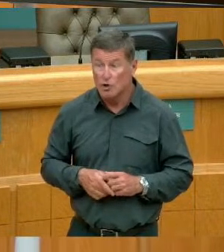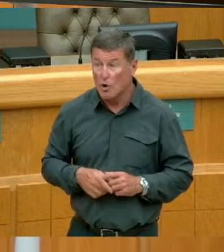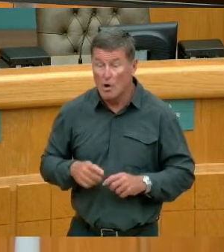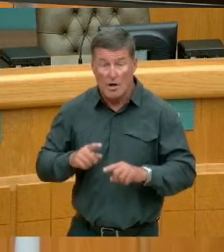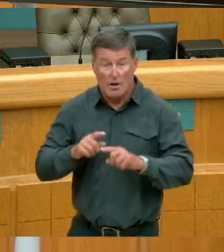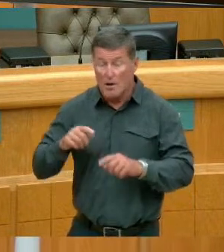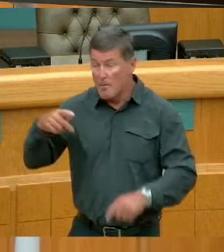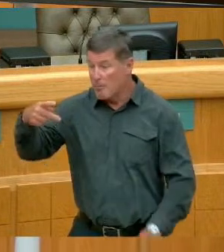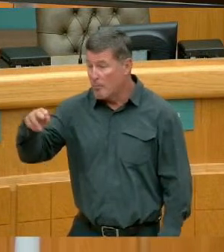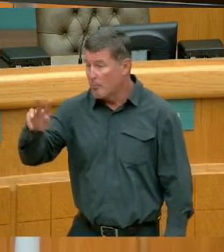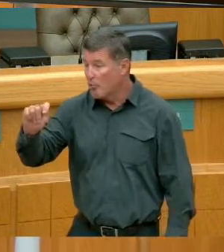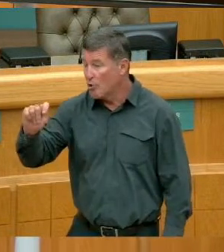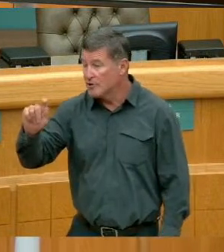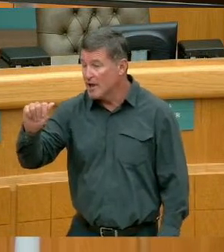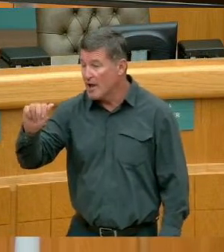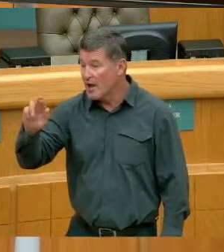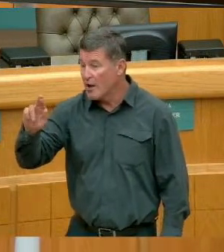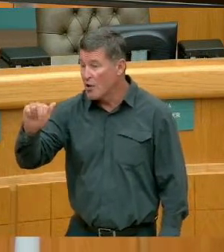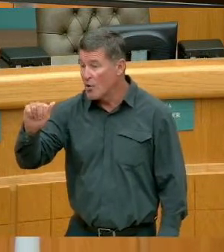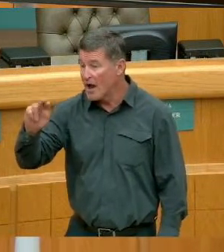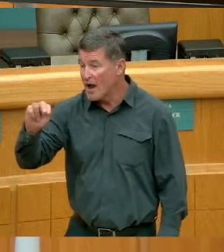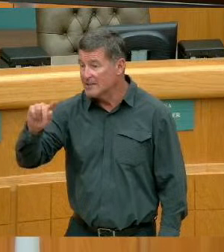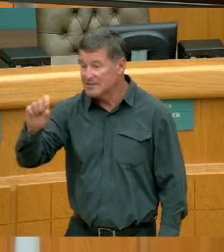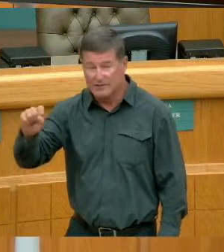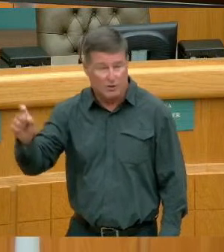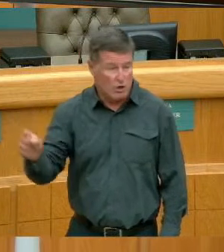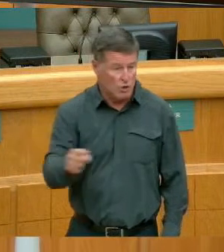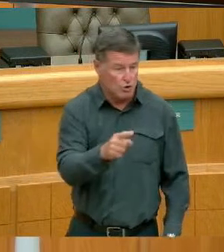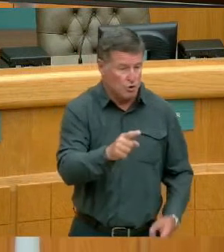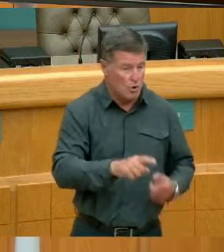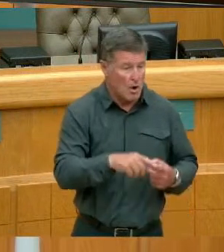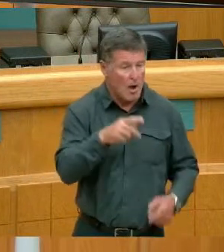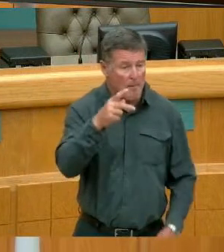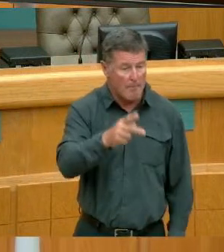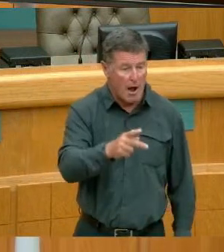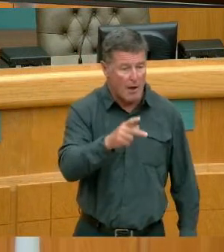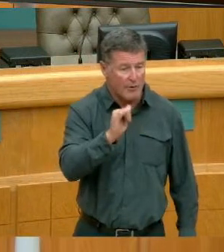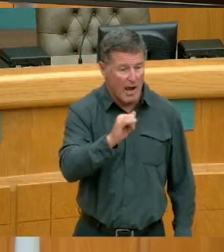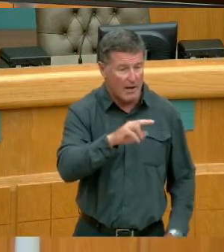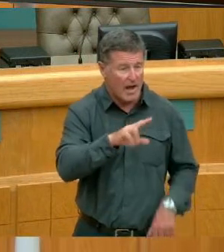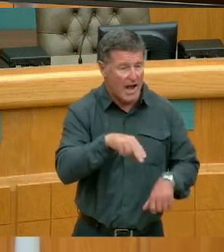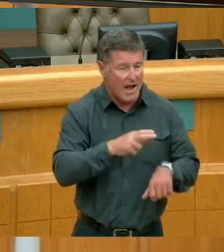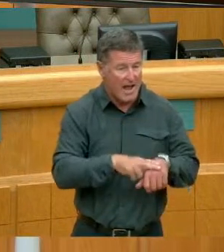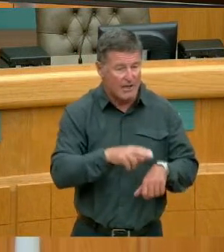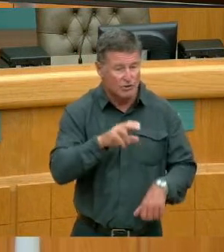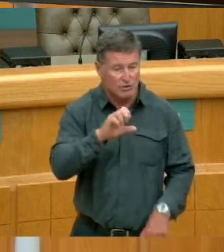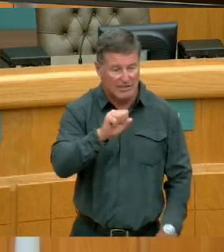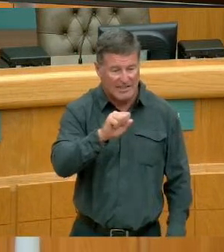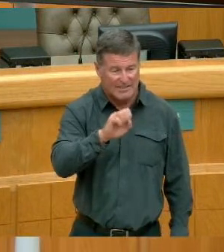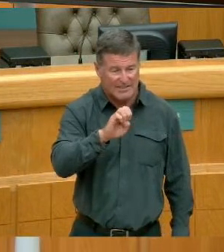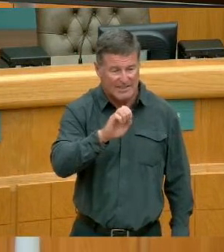Port Aransas down to the National Seashore, and I think it's going to serve us well.